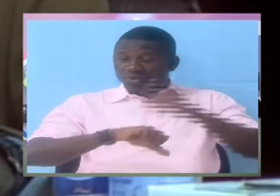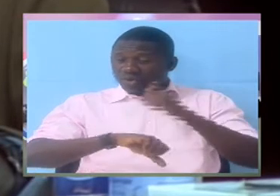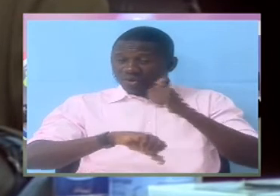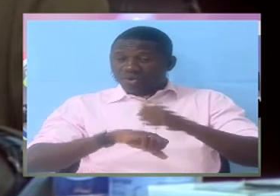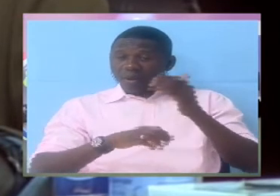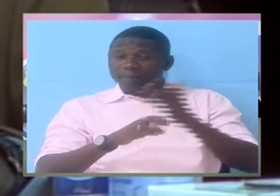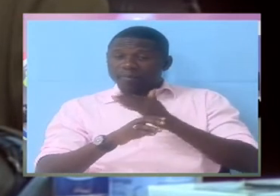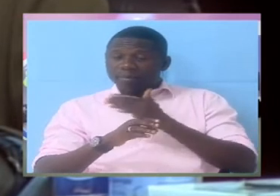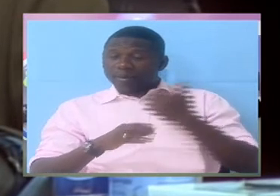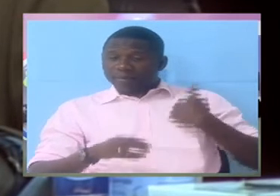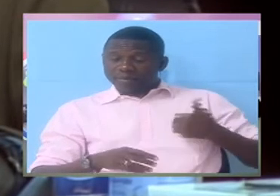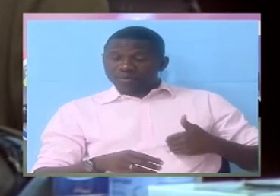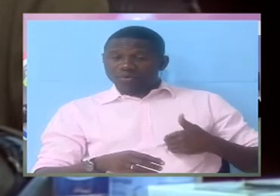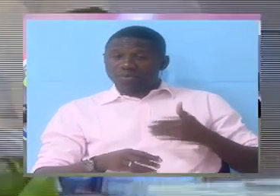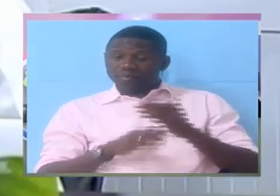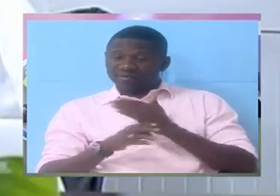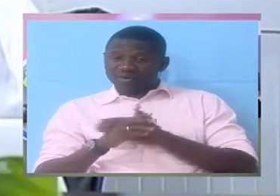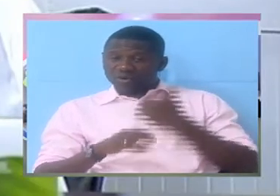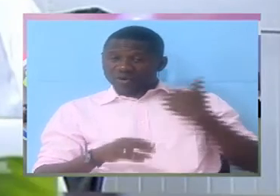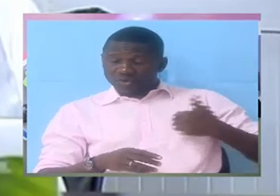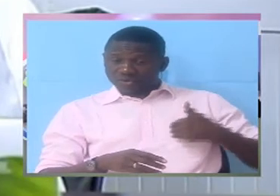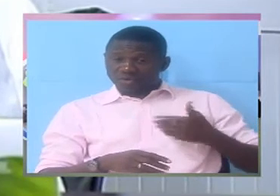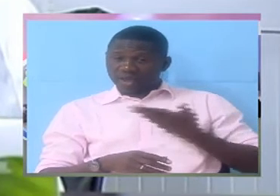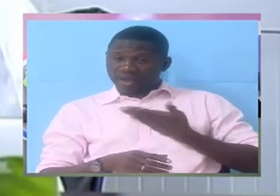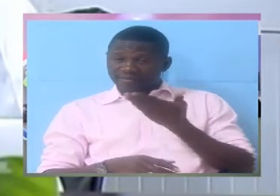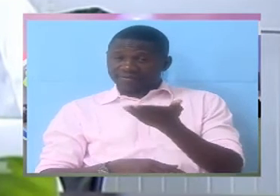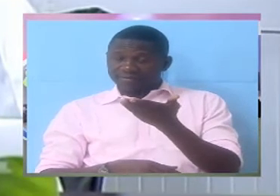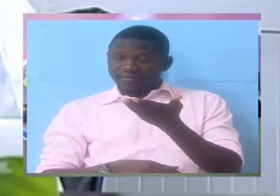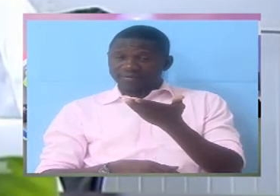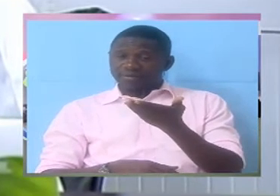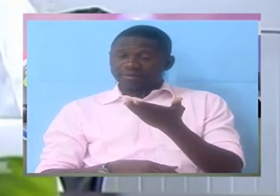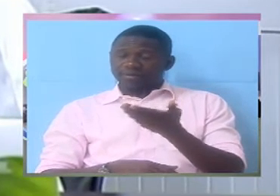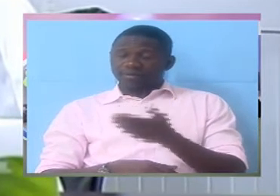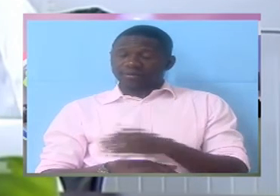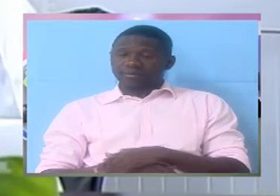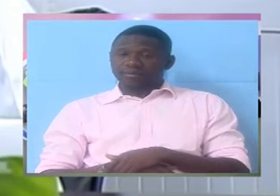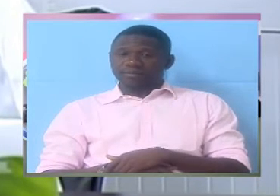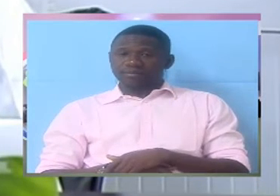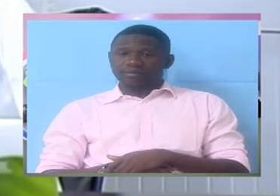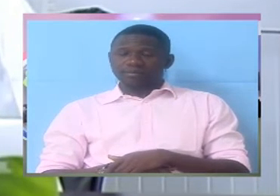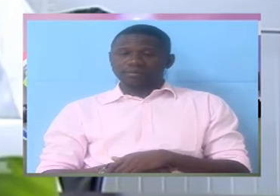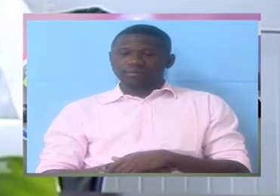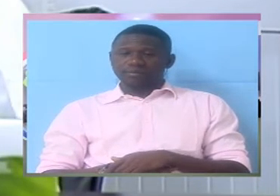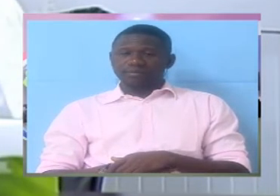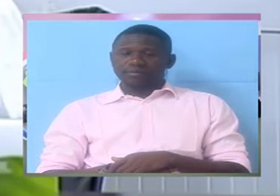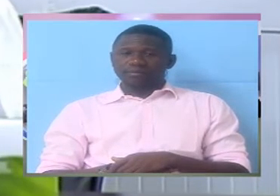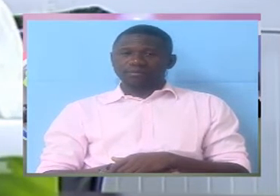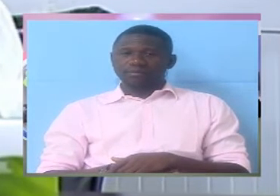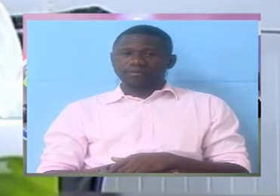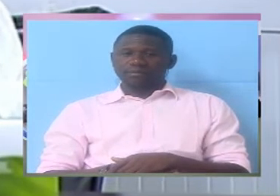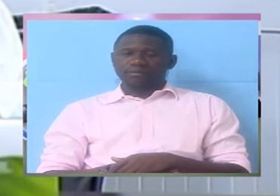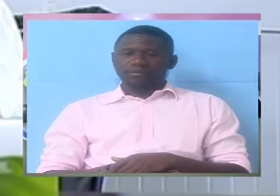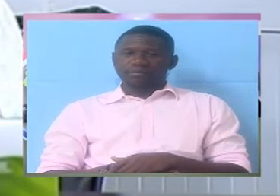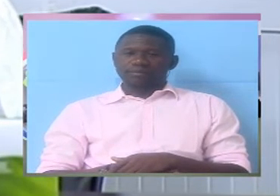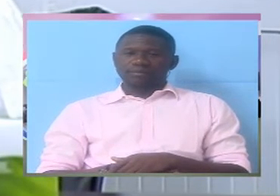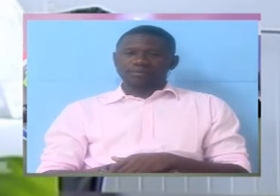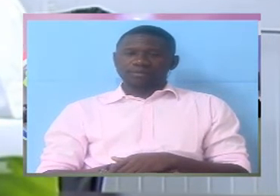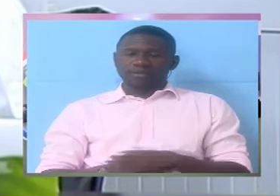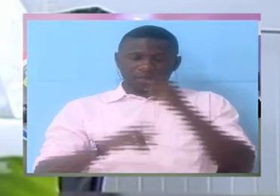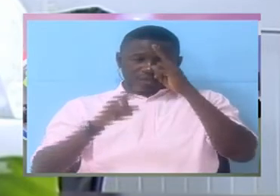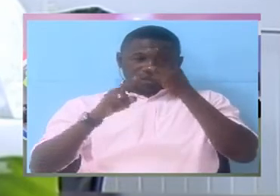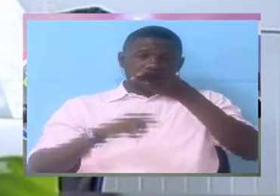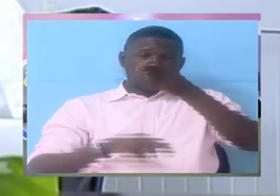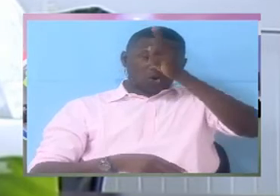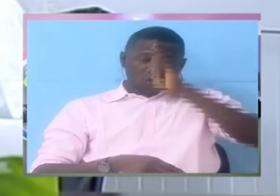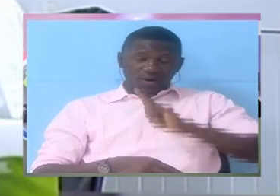men benne ne yow do ko ke e benne ne mo tajire yale bangi la do ko kono. Honorable Chairman.